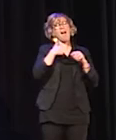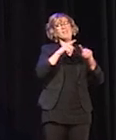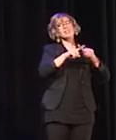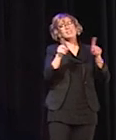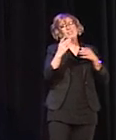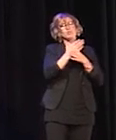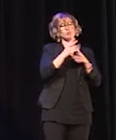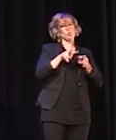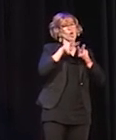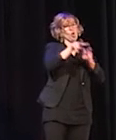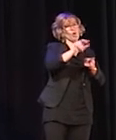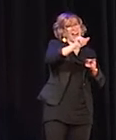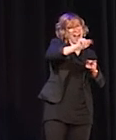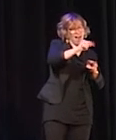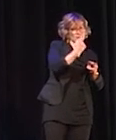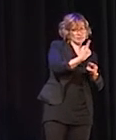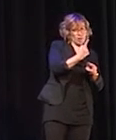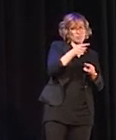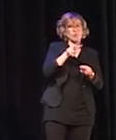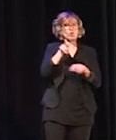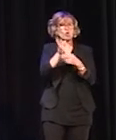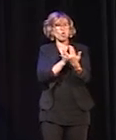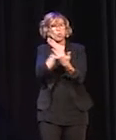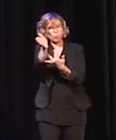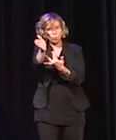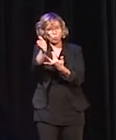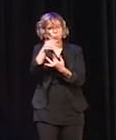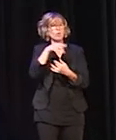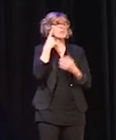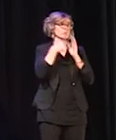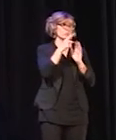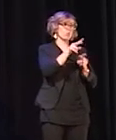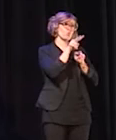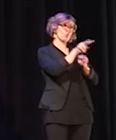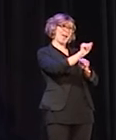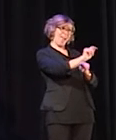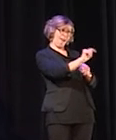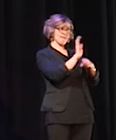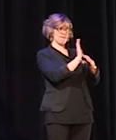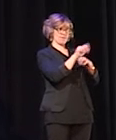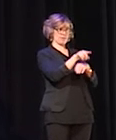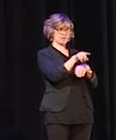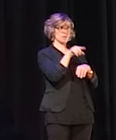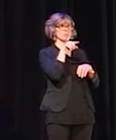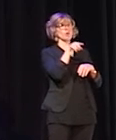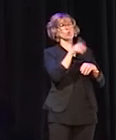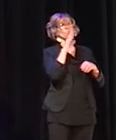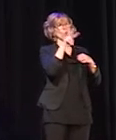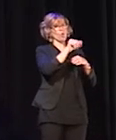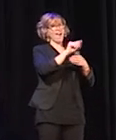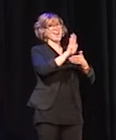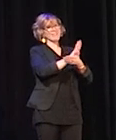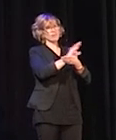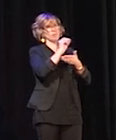at something and looking through something. So when you look at a film, you're generally looking if the film is of a window, which is weird, but